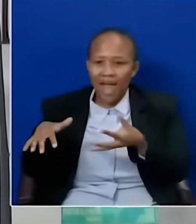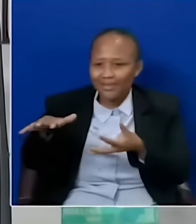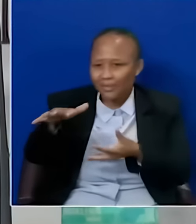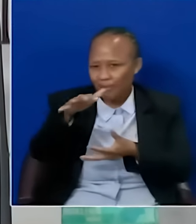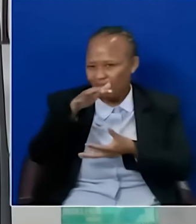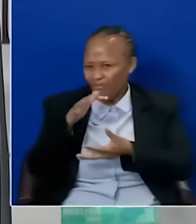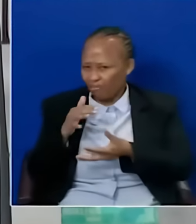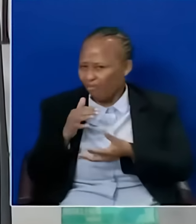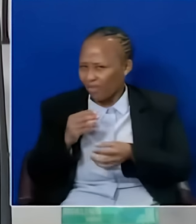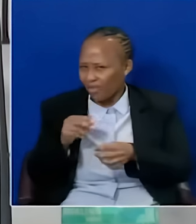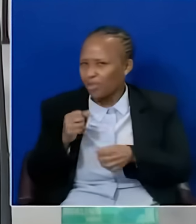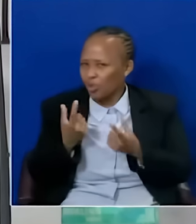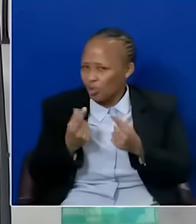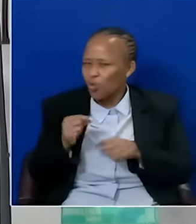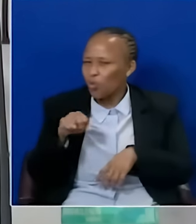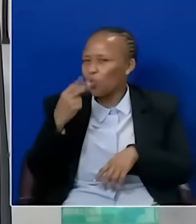So the only explanation is that